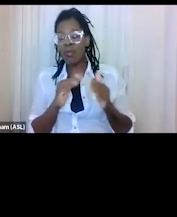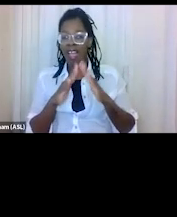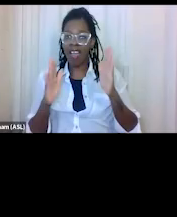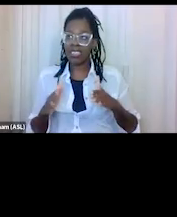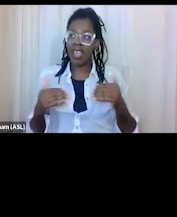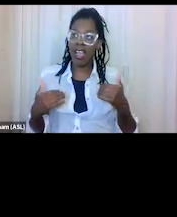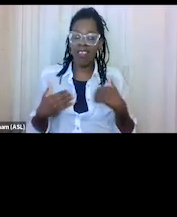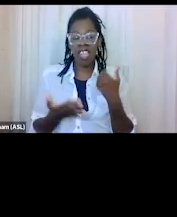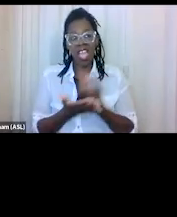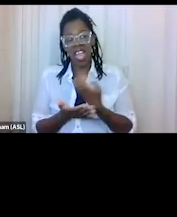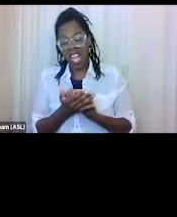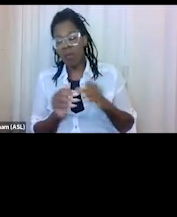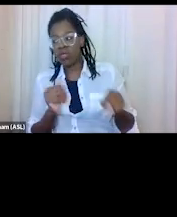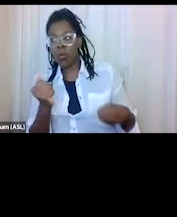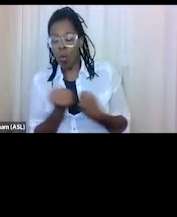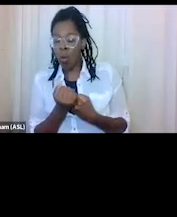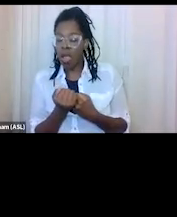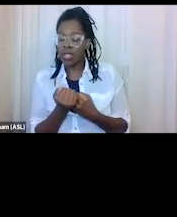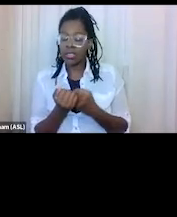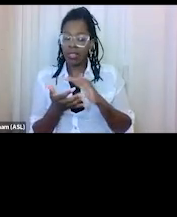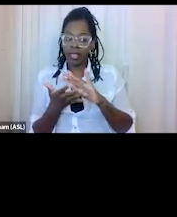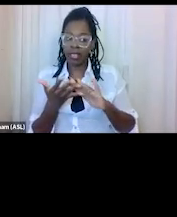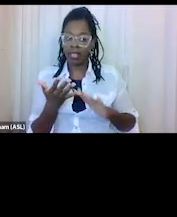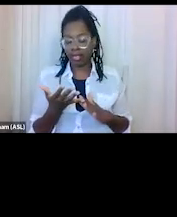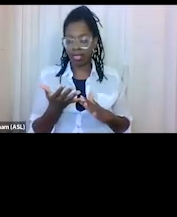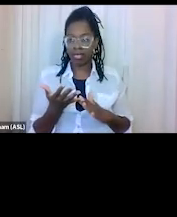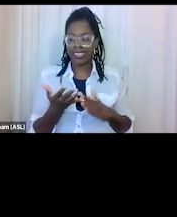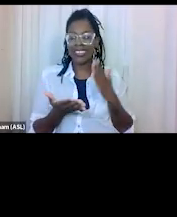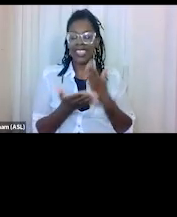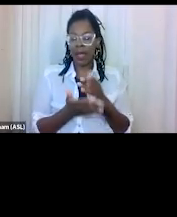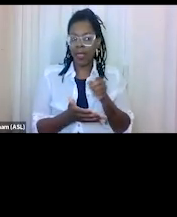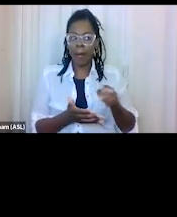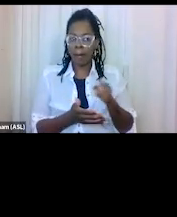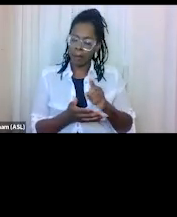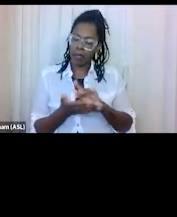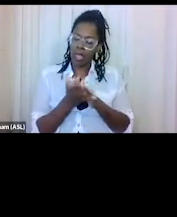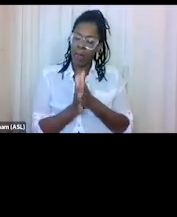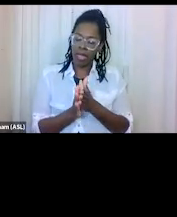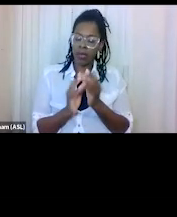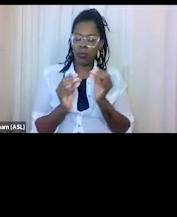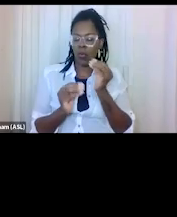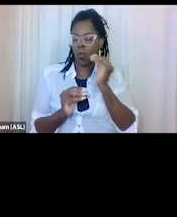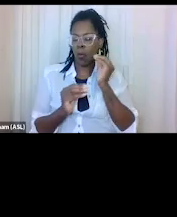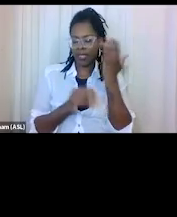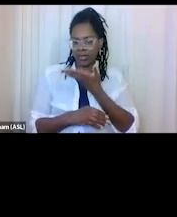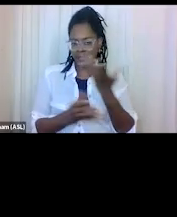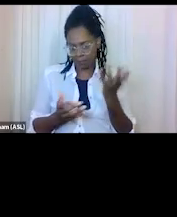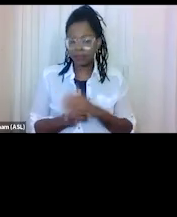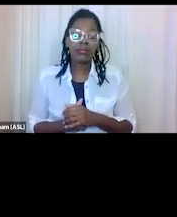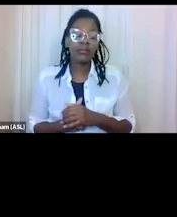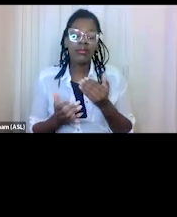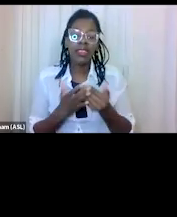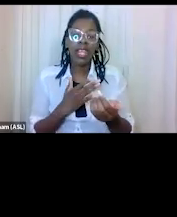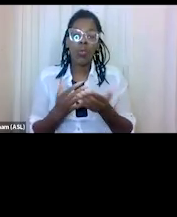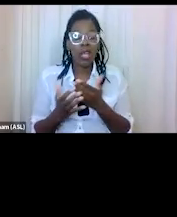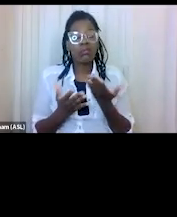conditions and economic supports that prevent them from becoming homeless. So that being the case, still the prevalence